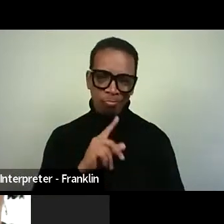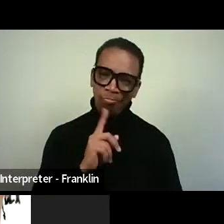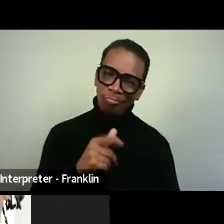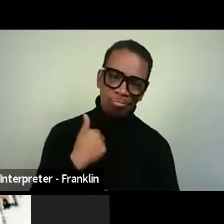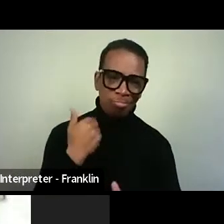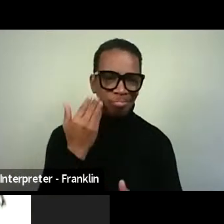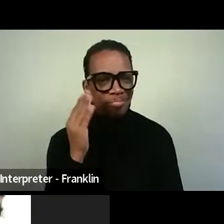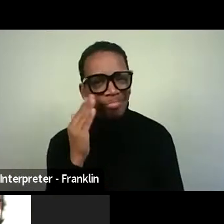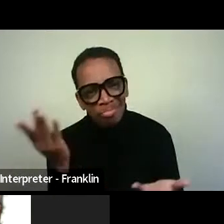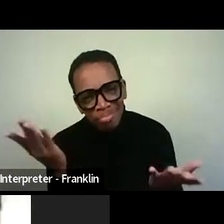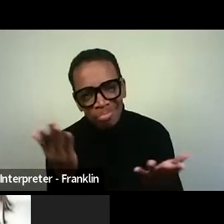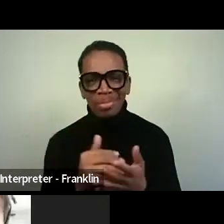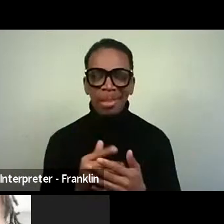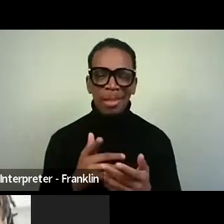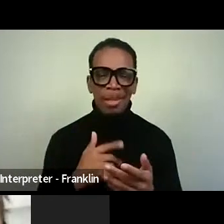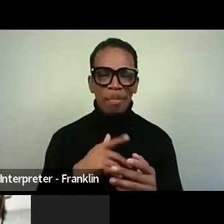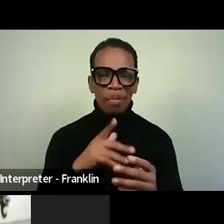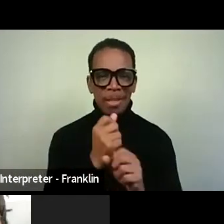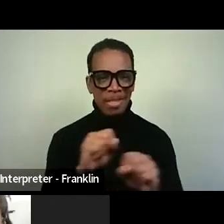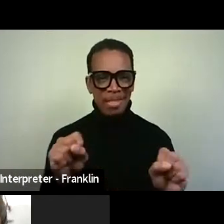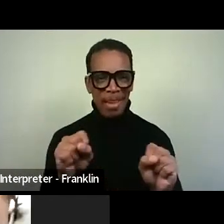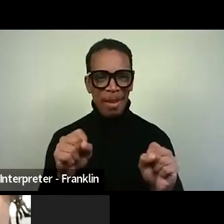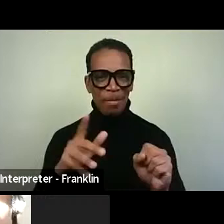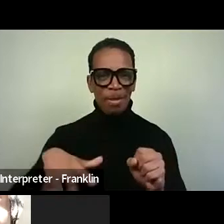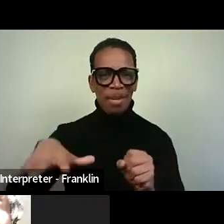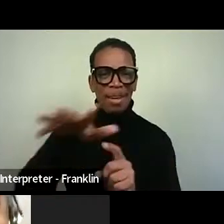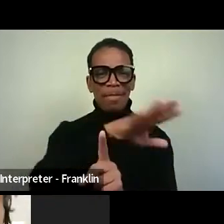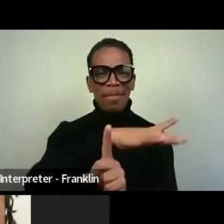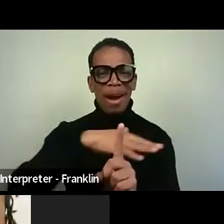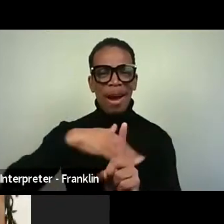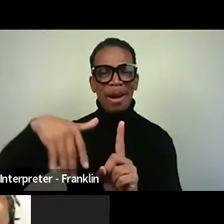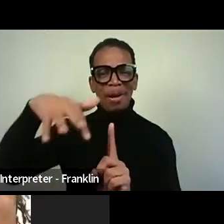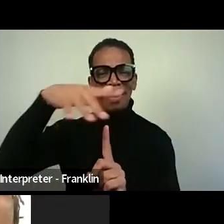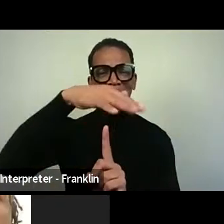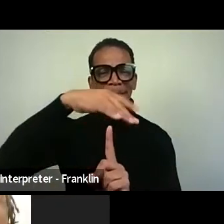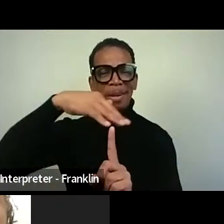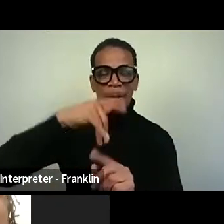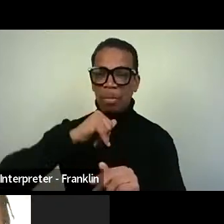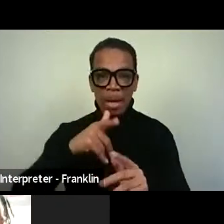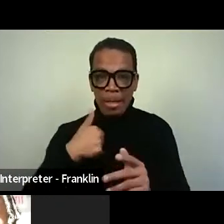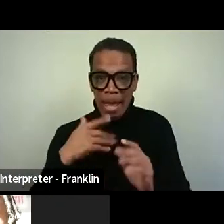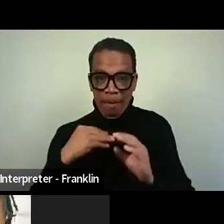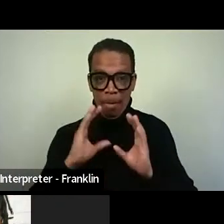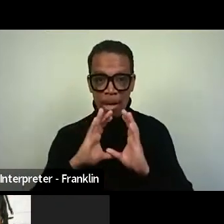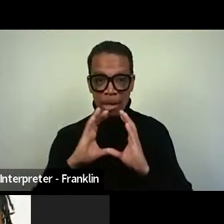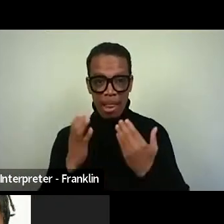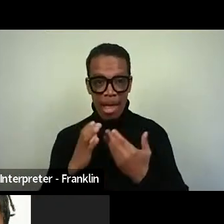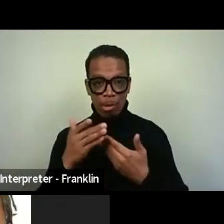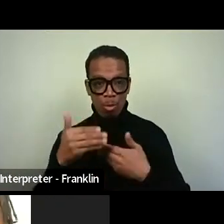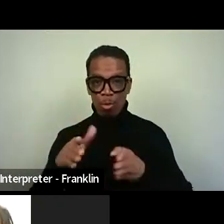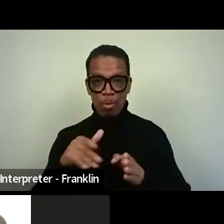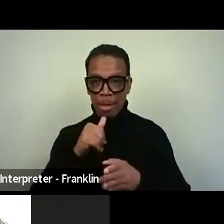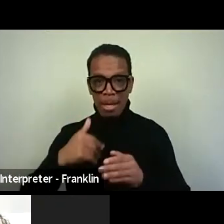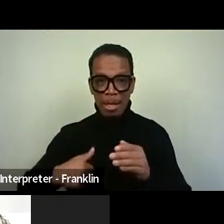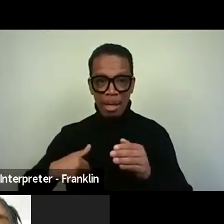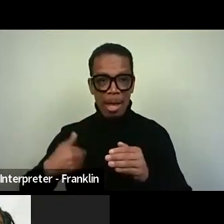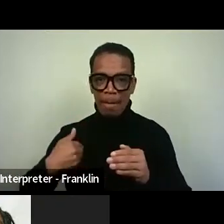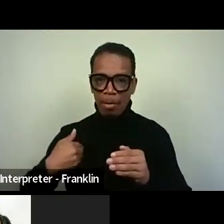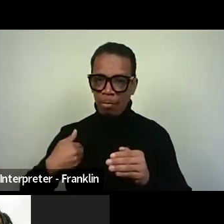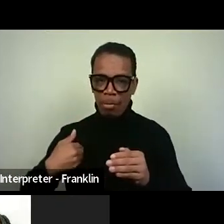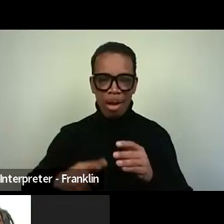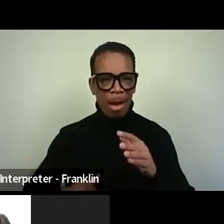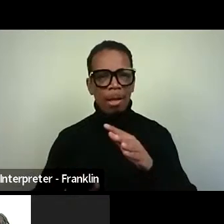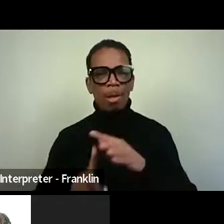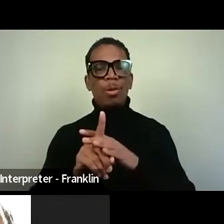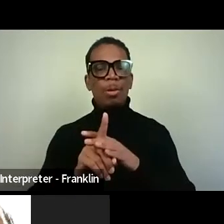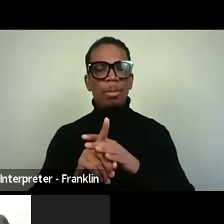versed in a safe environment. And I didn't always have that in my classroom either, right? I'm coming to college to learn and be